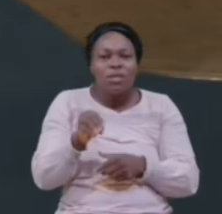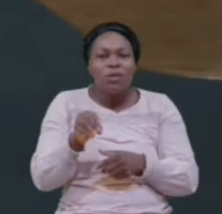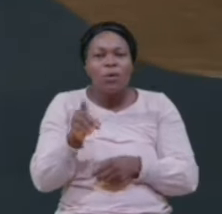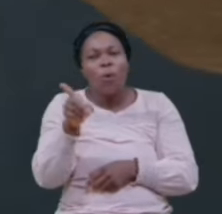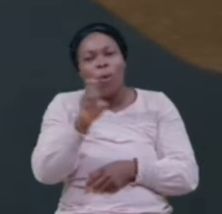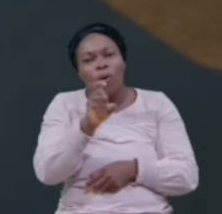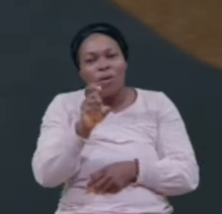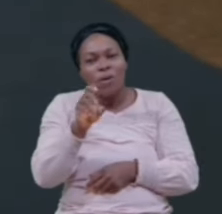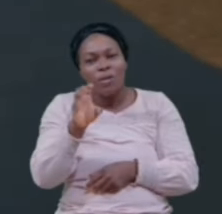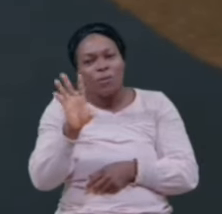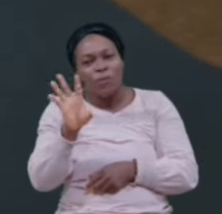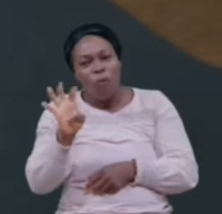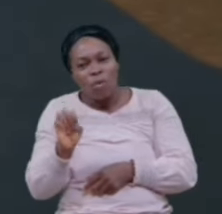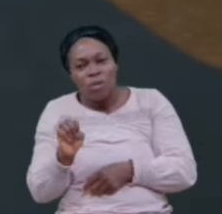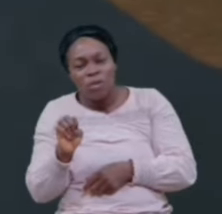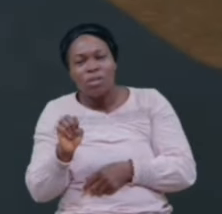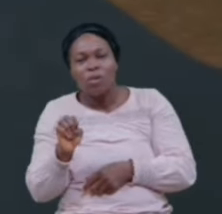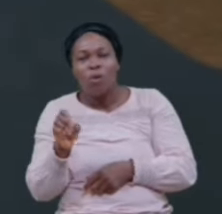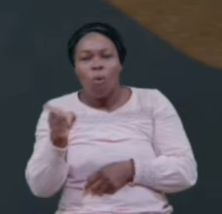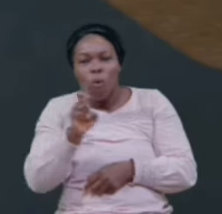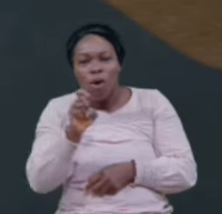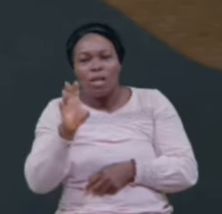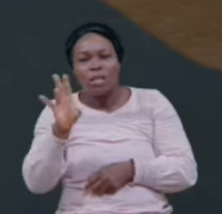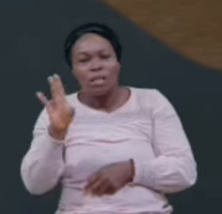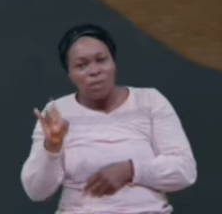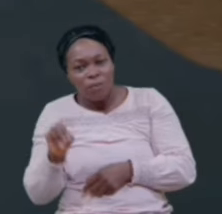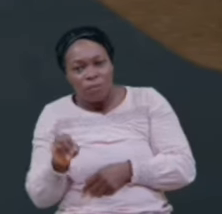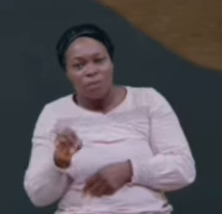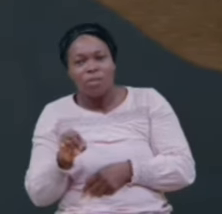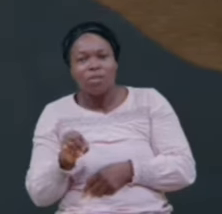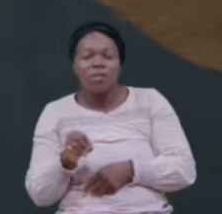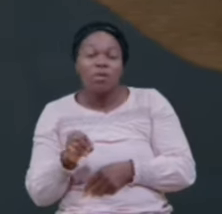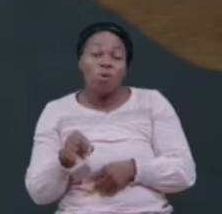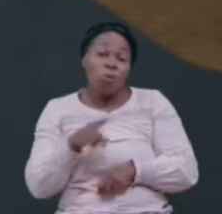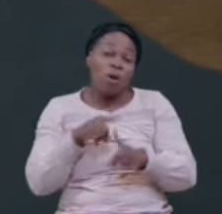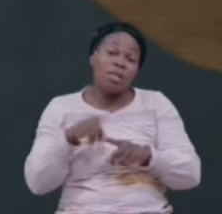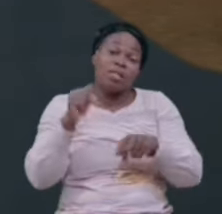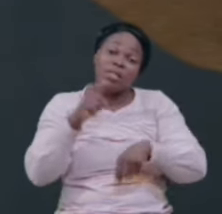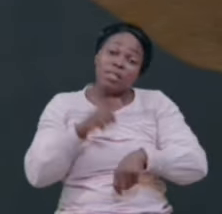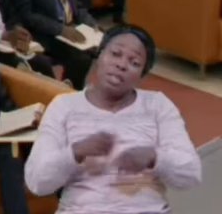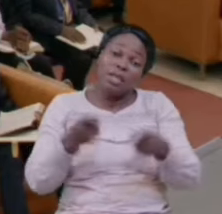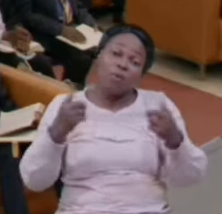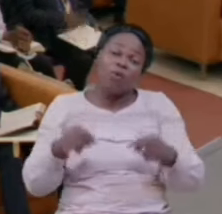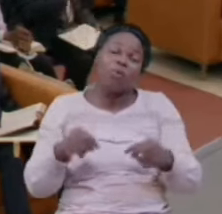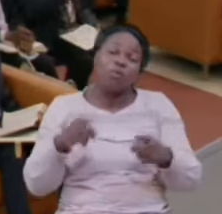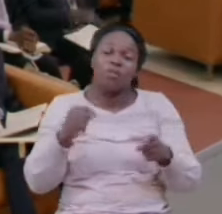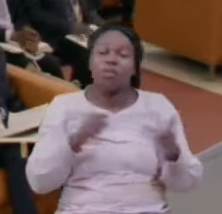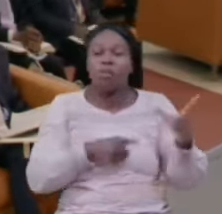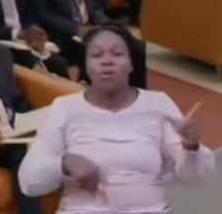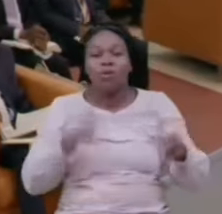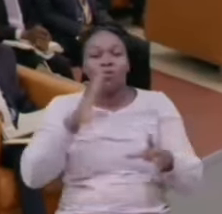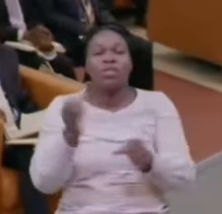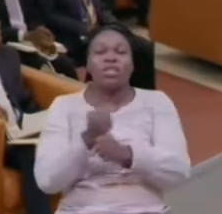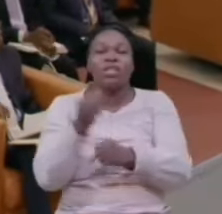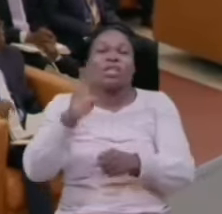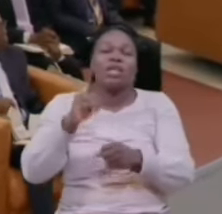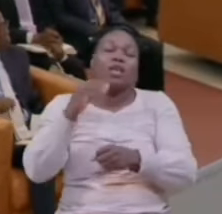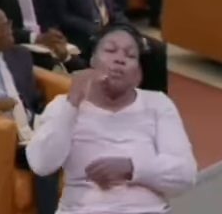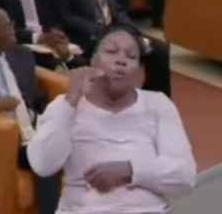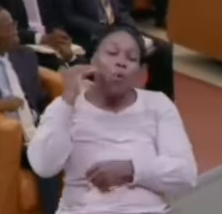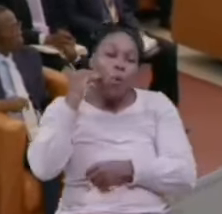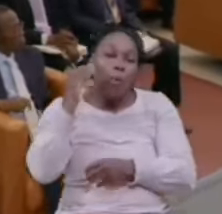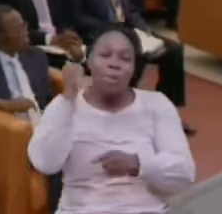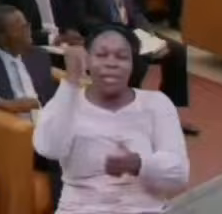168. When his time comes, the Lord will take him home. Amen. But